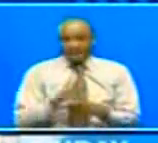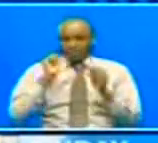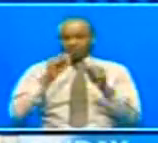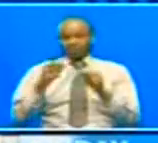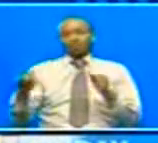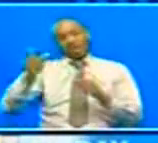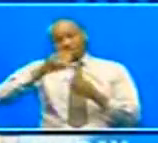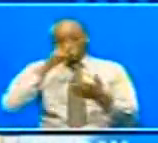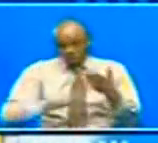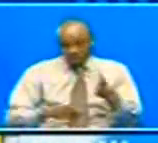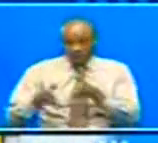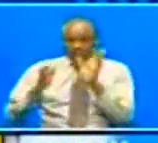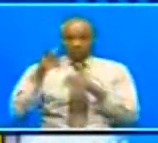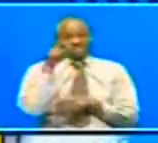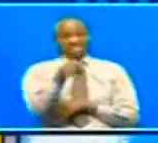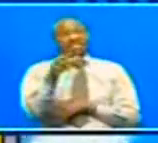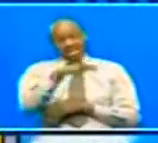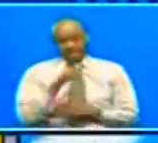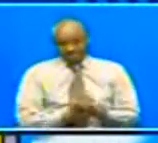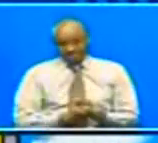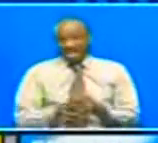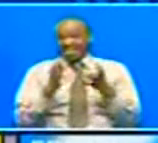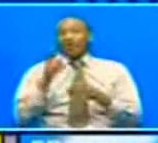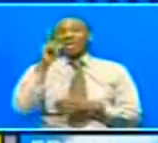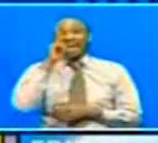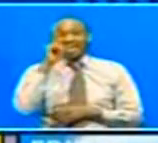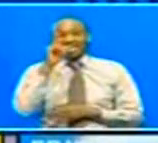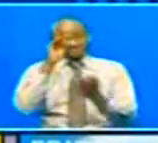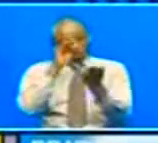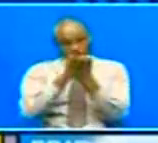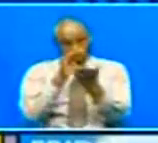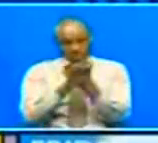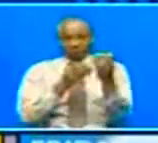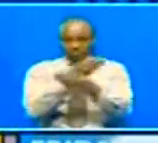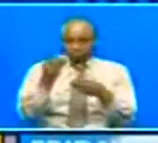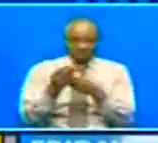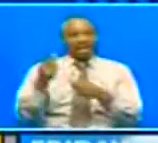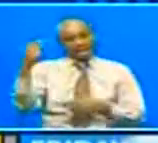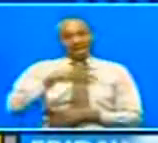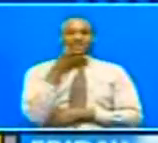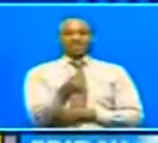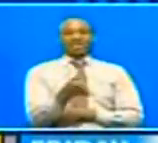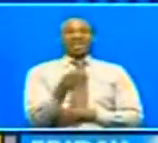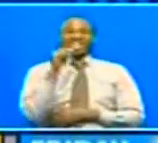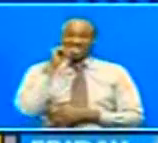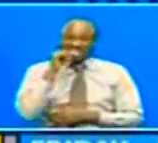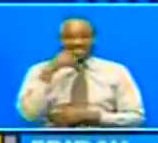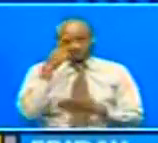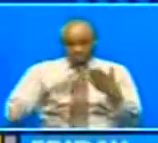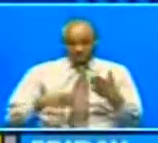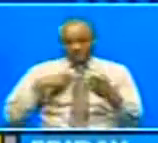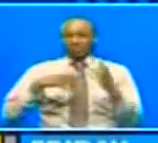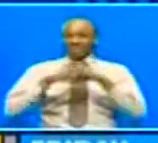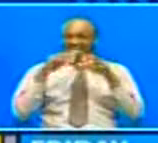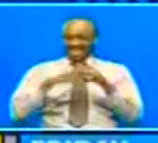tap the emerging opportunities in the region. And now the London Stock Exchange has come calling. The UK exchange is seeking to